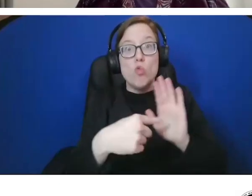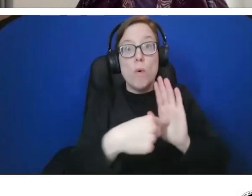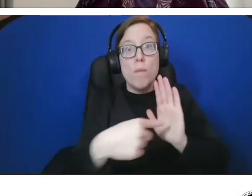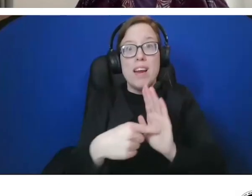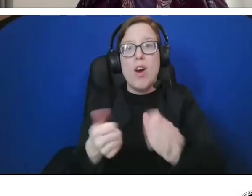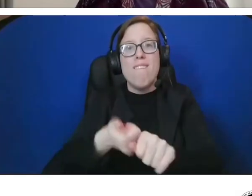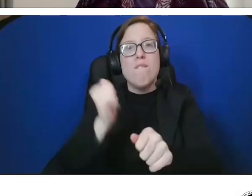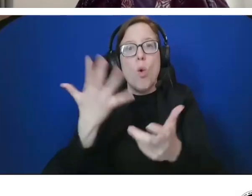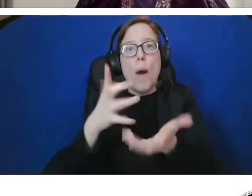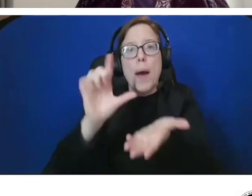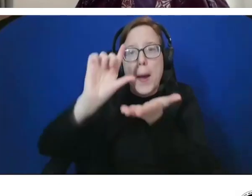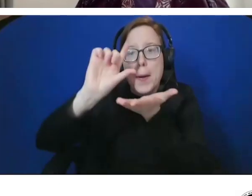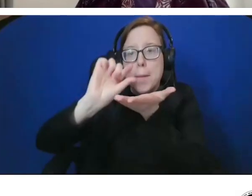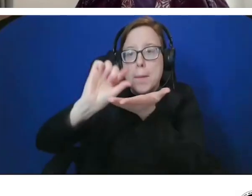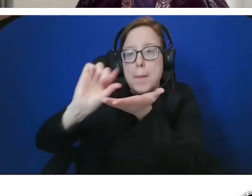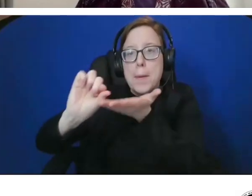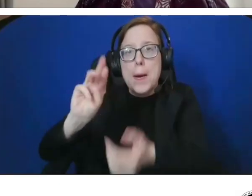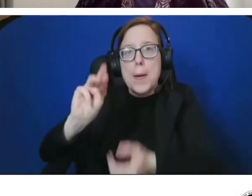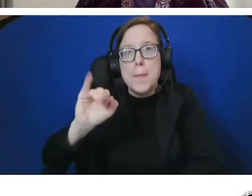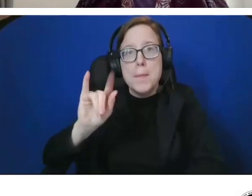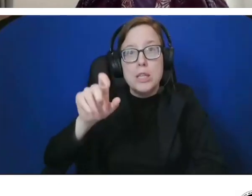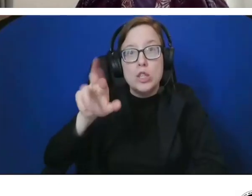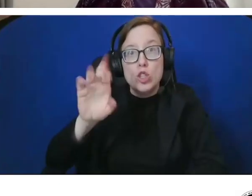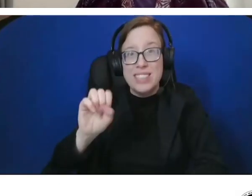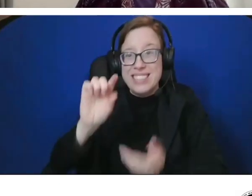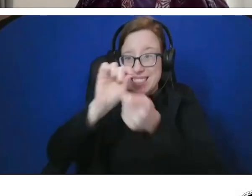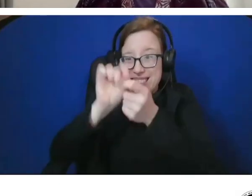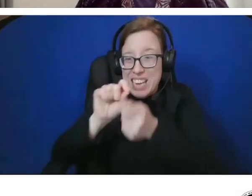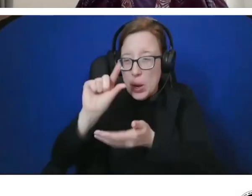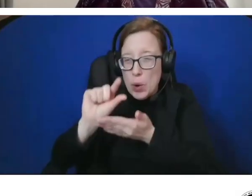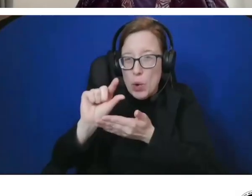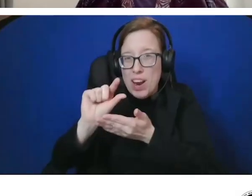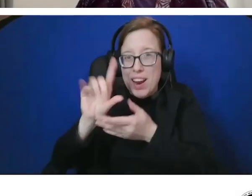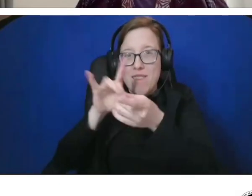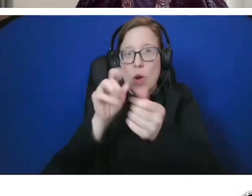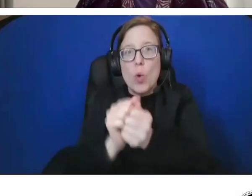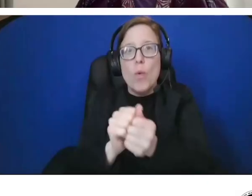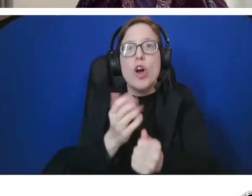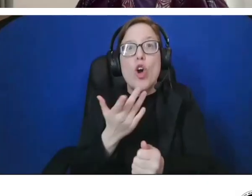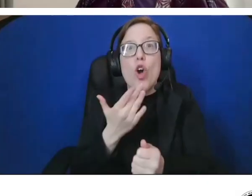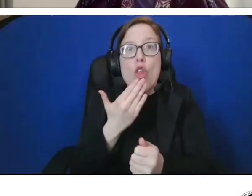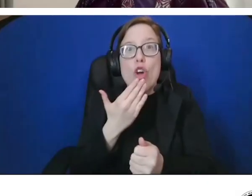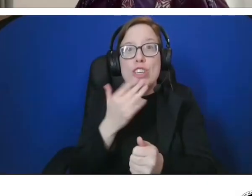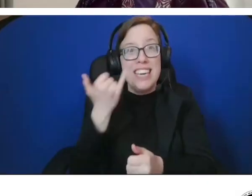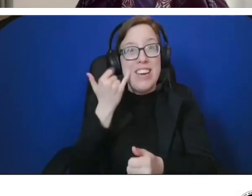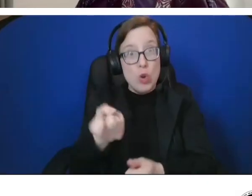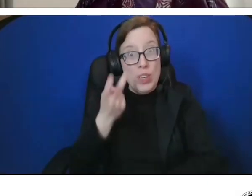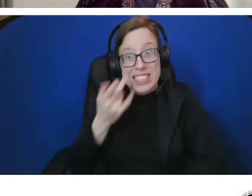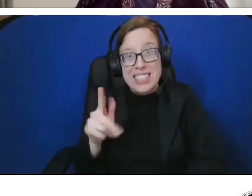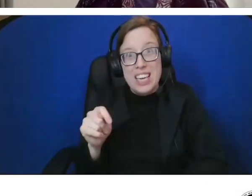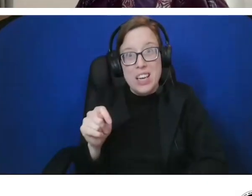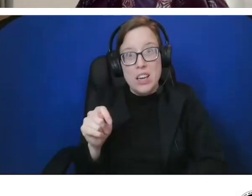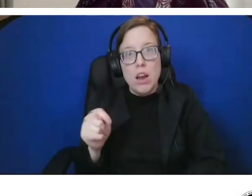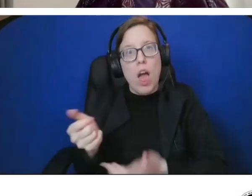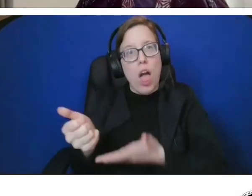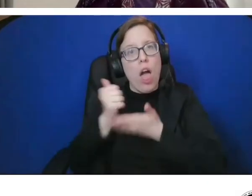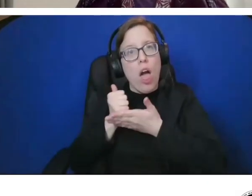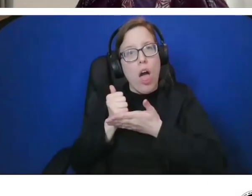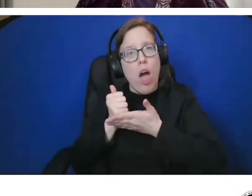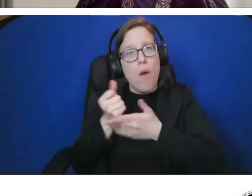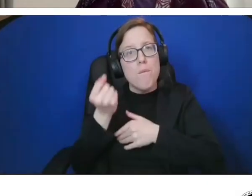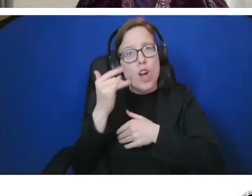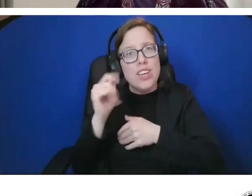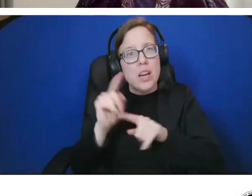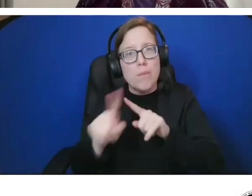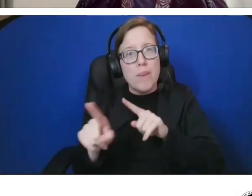avoid miniatures. Much of the detail in miniatures is expressed in colors, so if you can see it, it can help